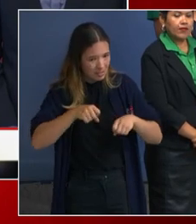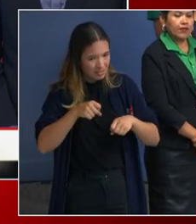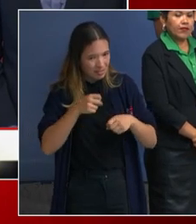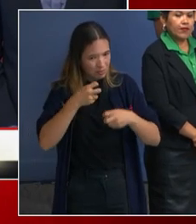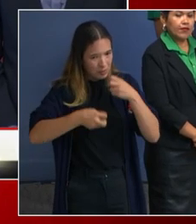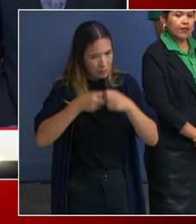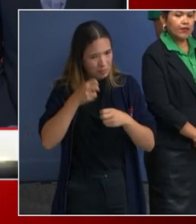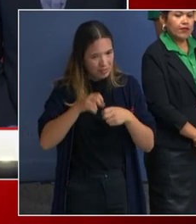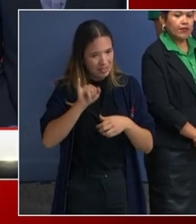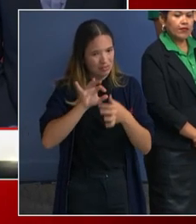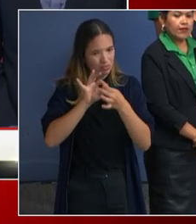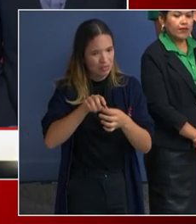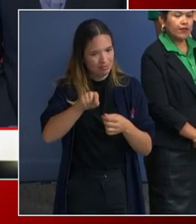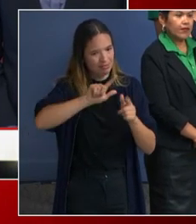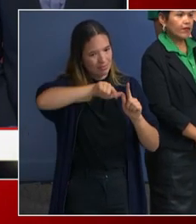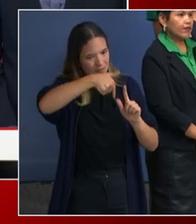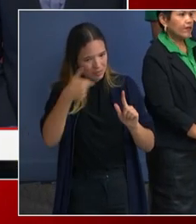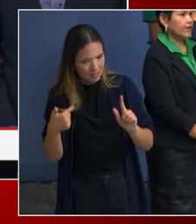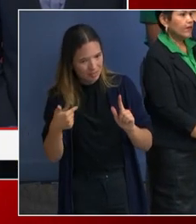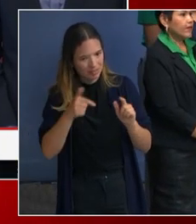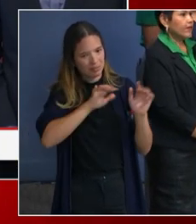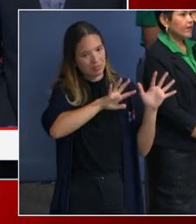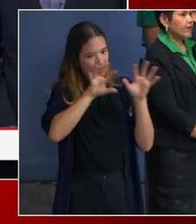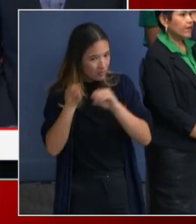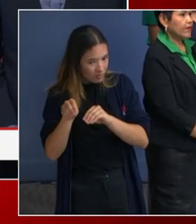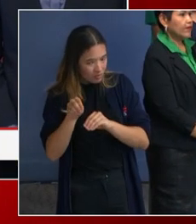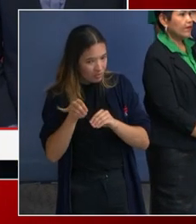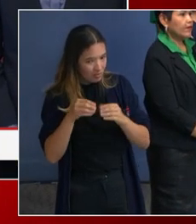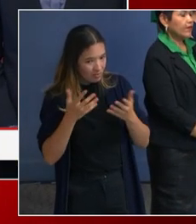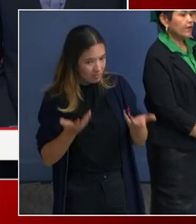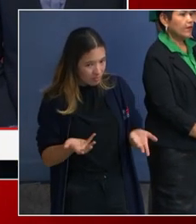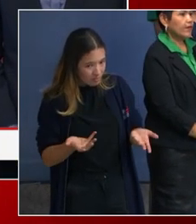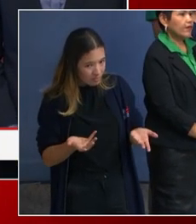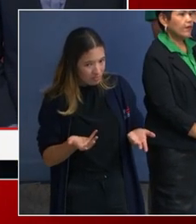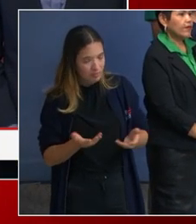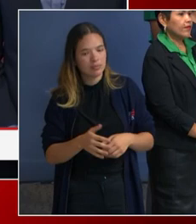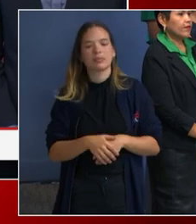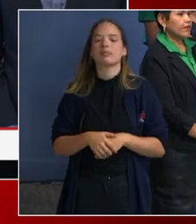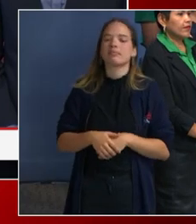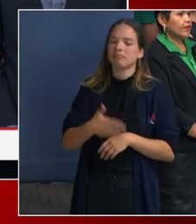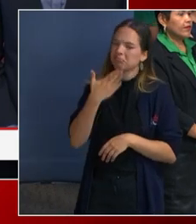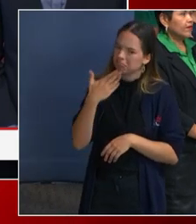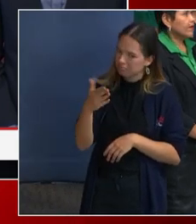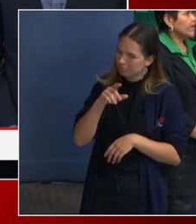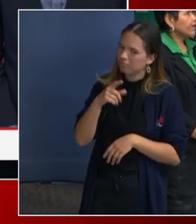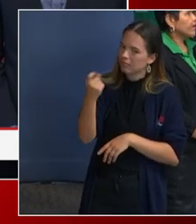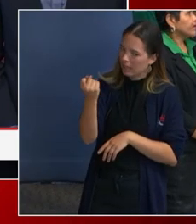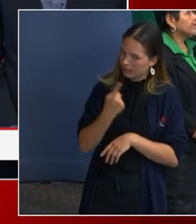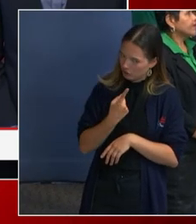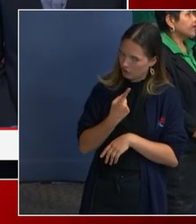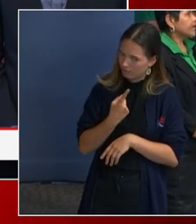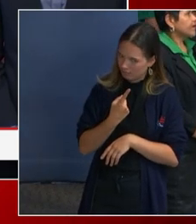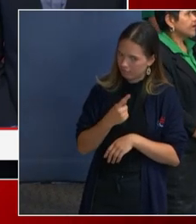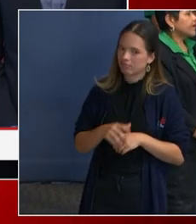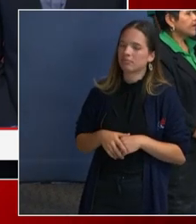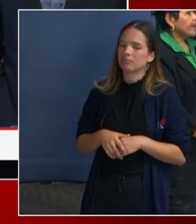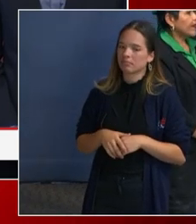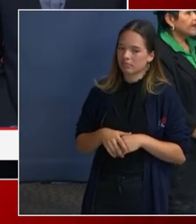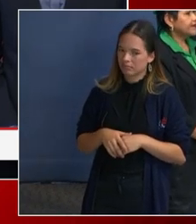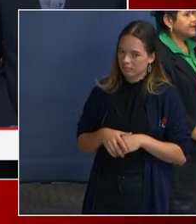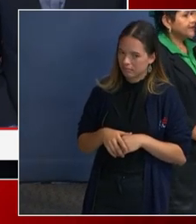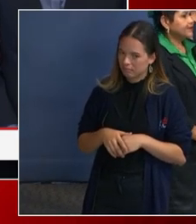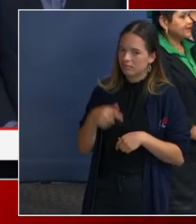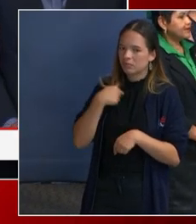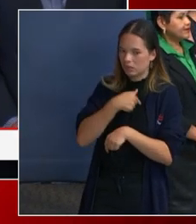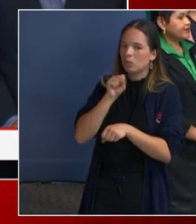LGBTQ migrants? Well, thank you for raising that. And anybody that we work with, we expect to uphold our